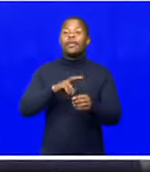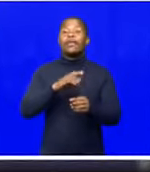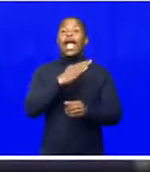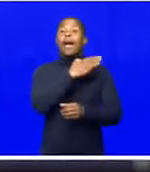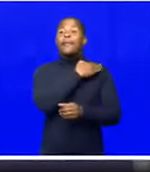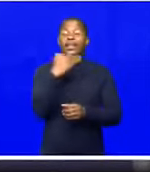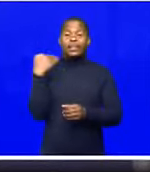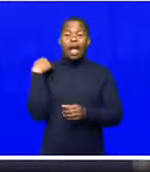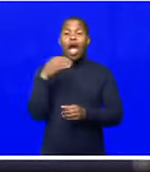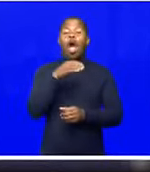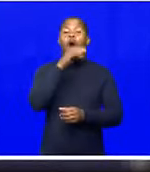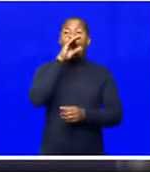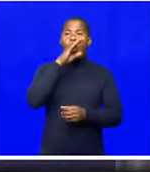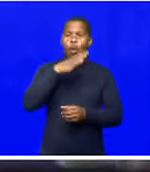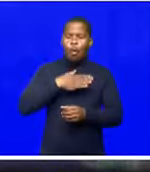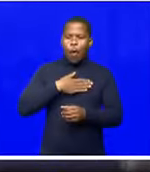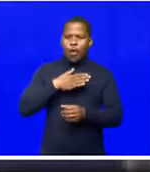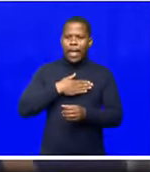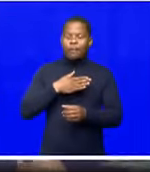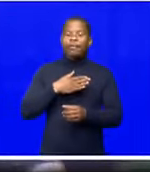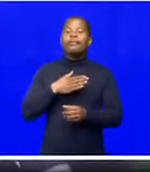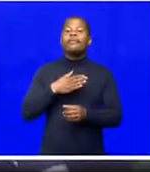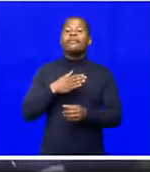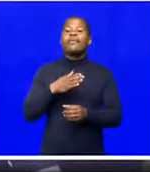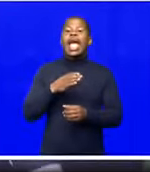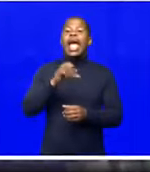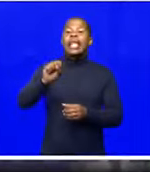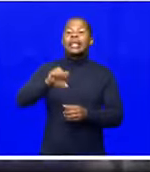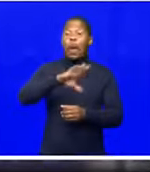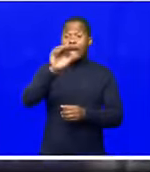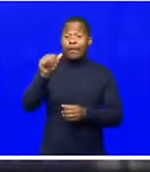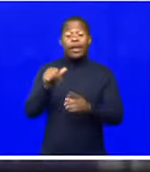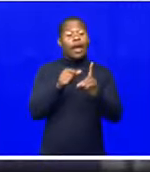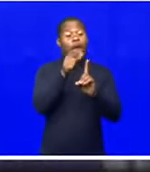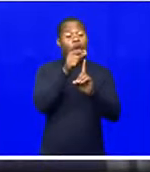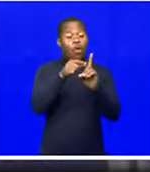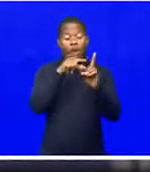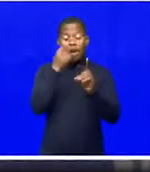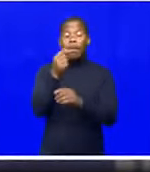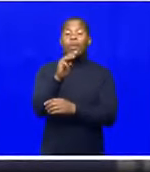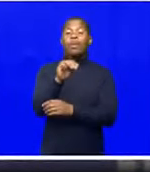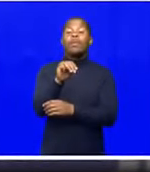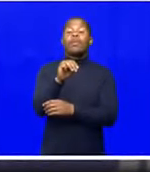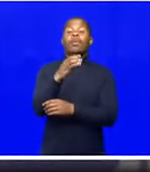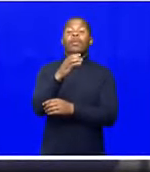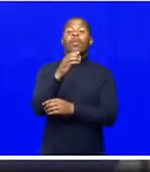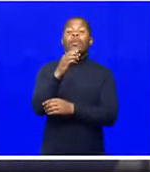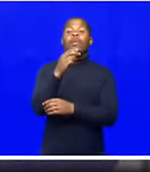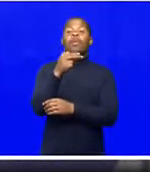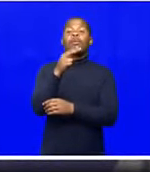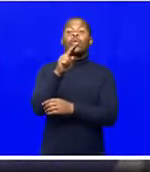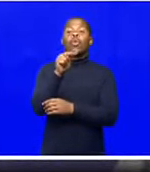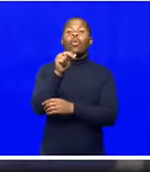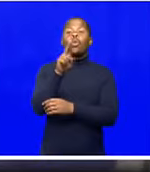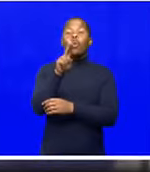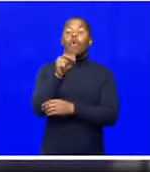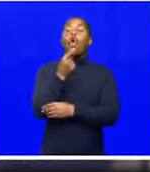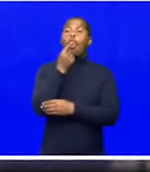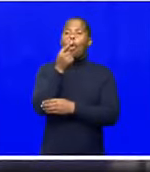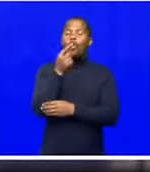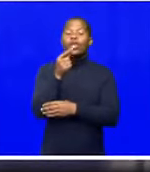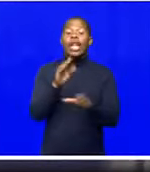yetemandi nekuhlandeka even leNingizimu Afrika senzo mchunu ithi lenhlangano